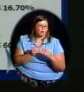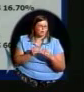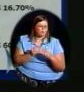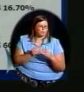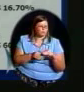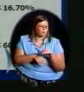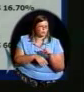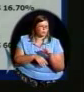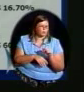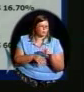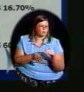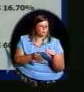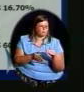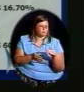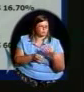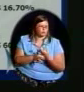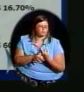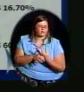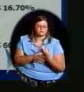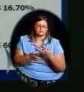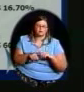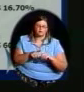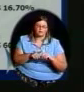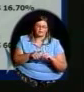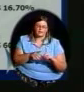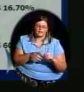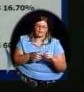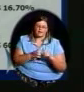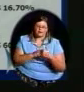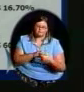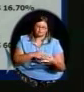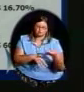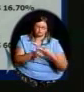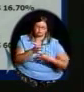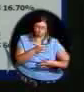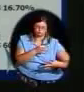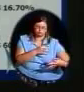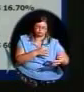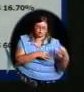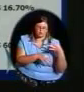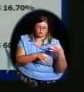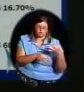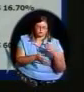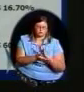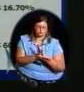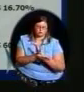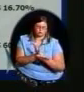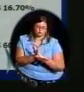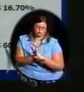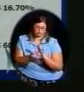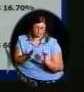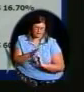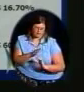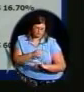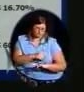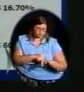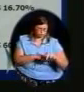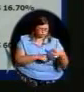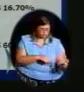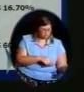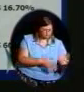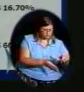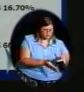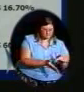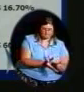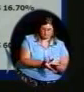for that difference. Have you changed schools, including changing from elementary to middle or middle to high school in the past year? Percent, yes. Well, because